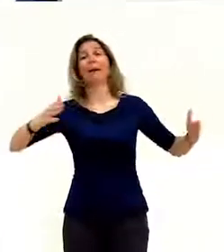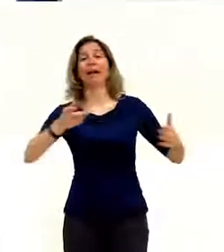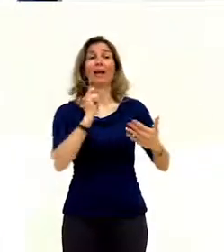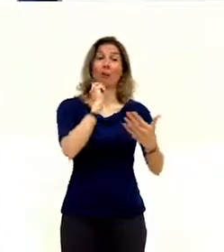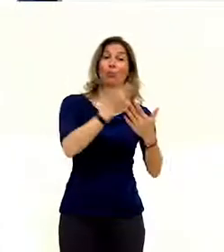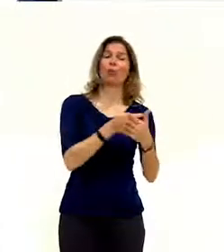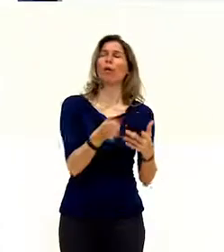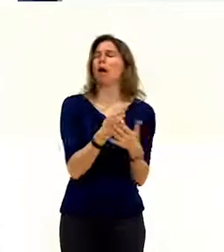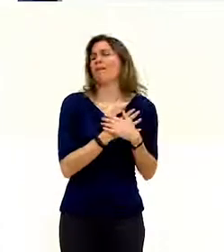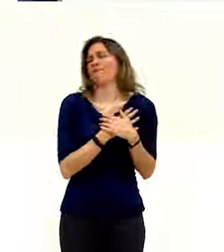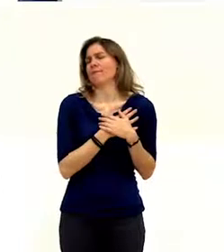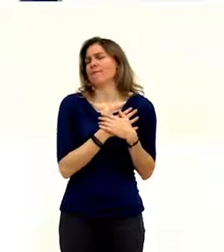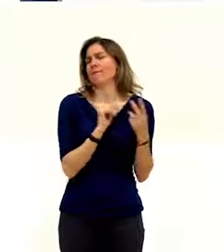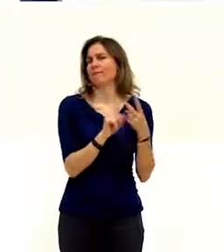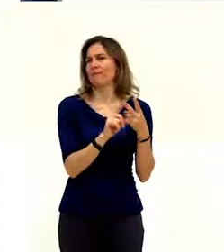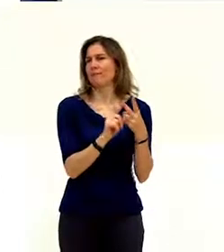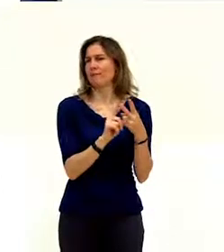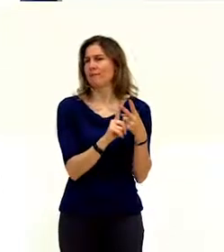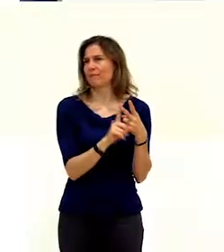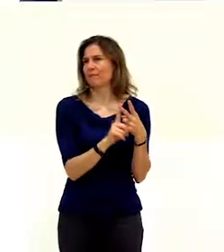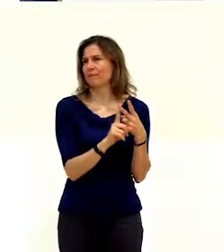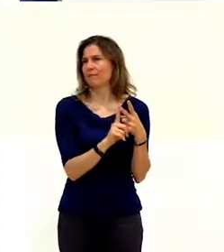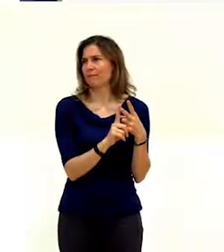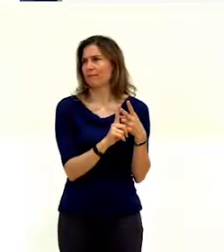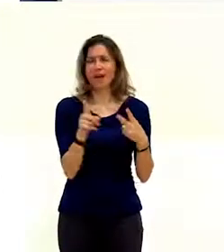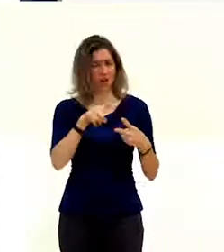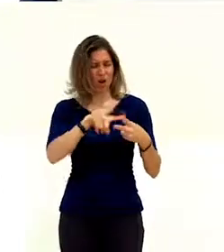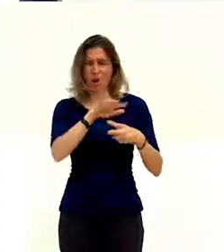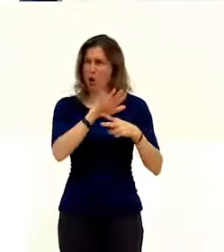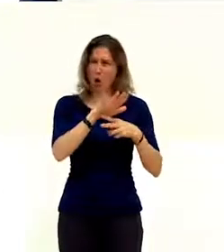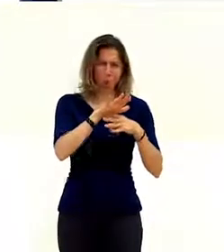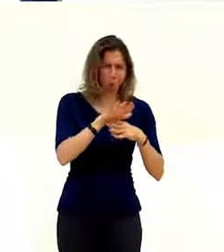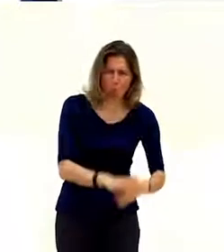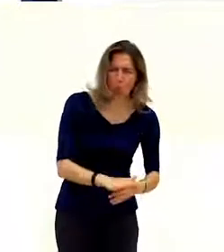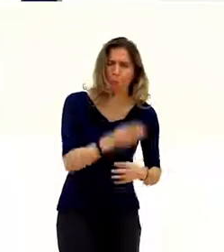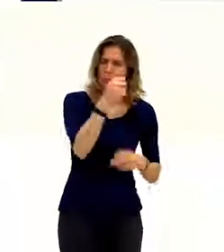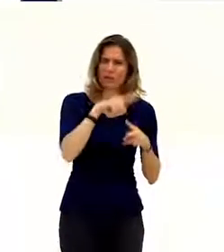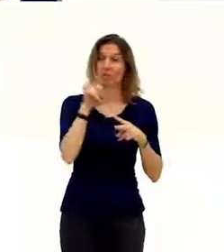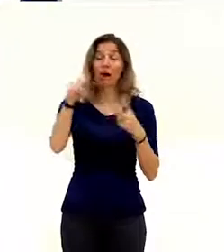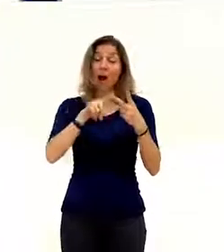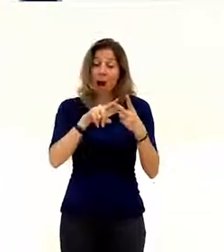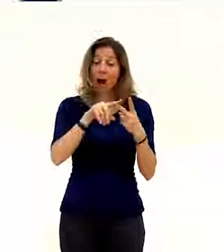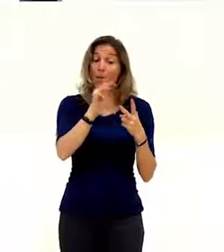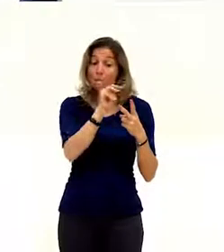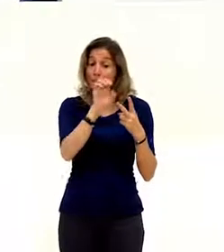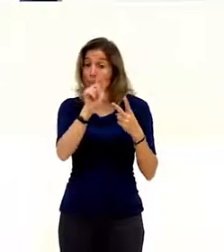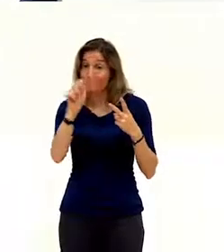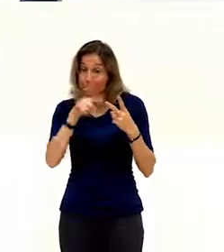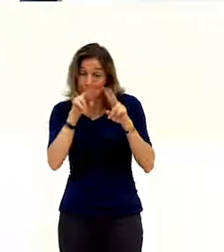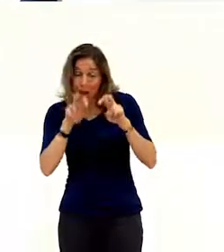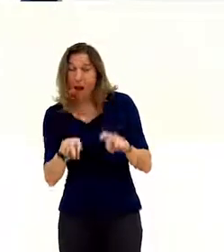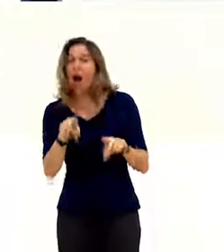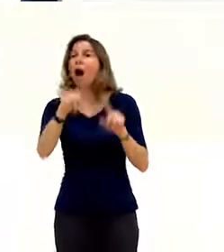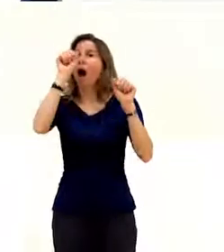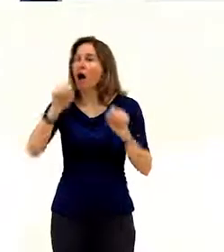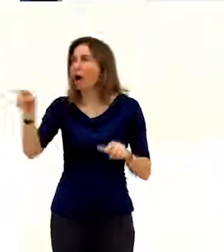states, they do not like lowest price, but they like MEET because they can bring together concepts